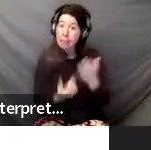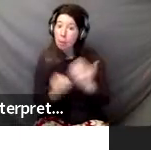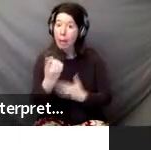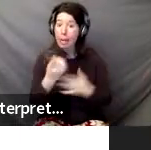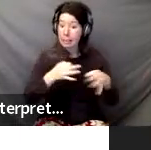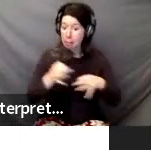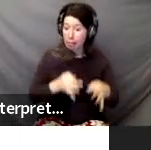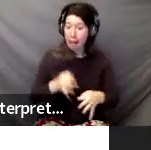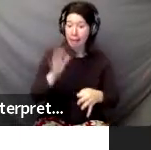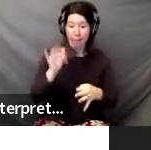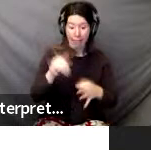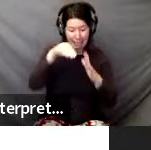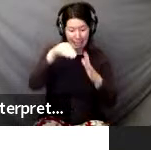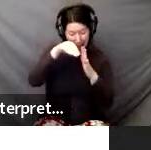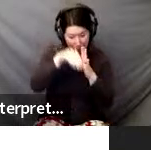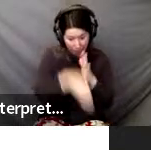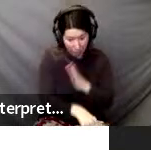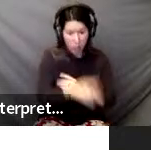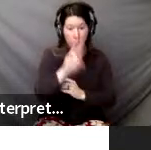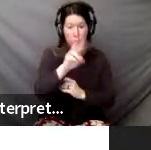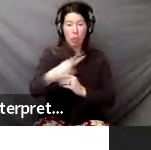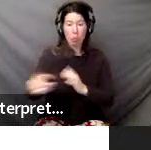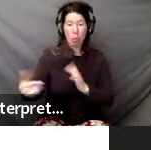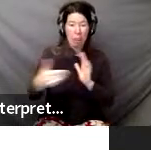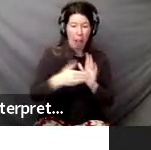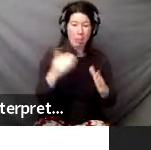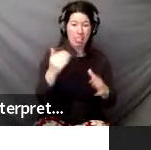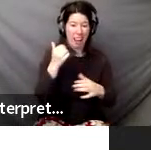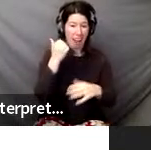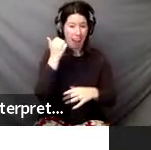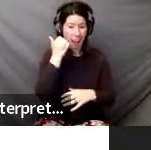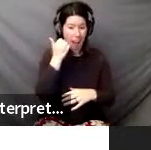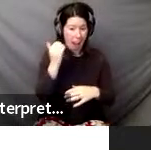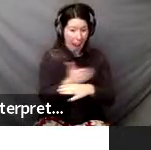the decline of 22,000 average daily